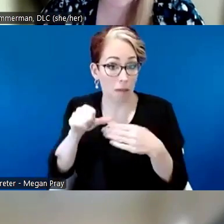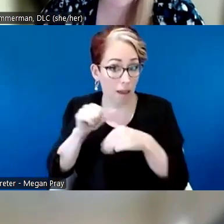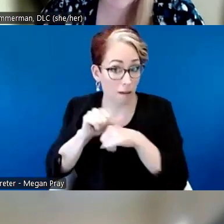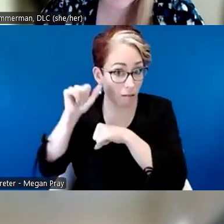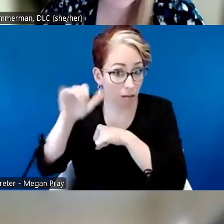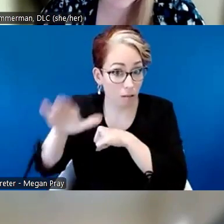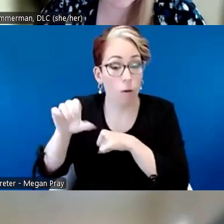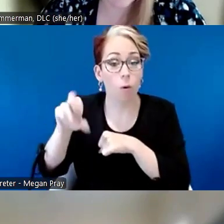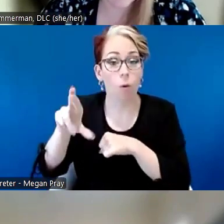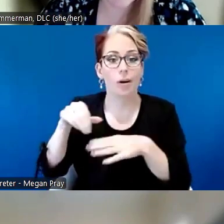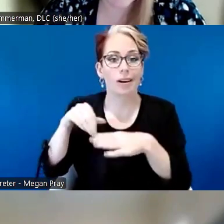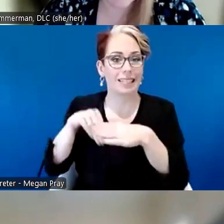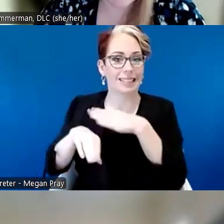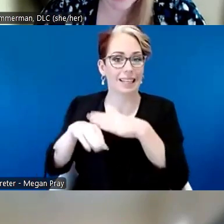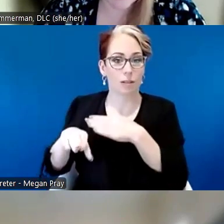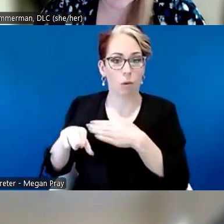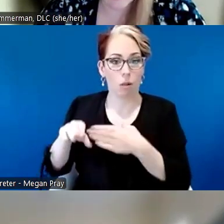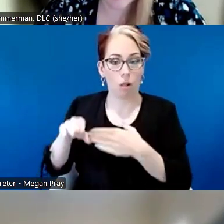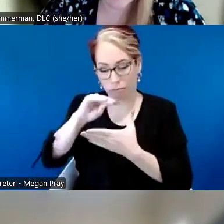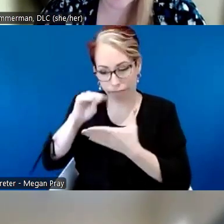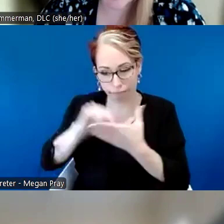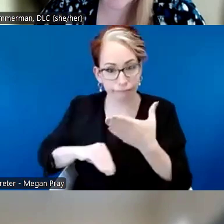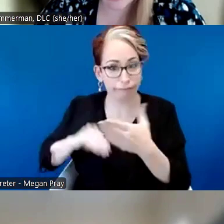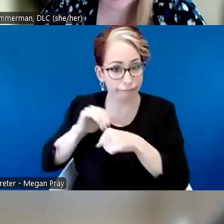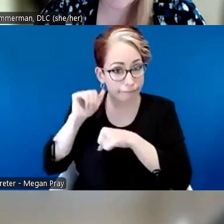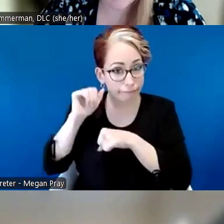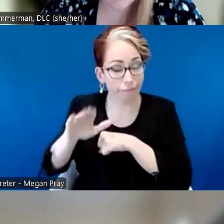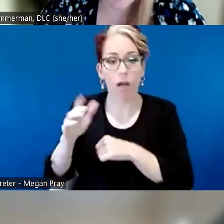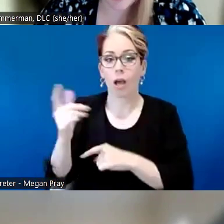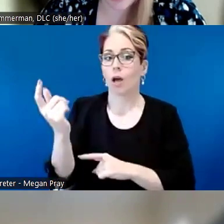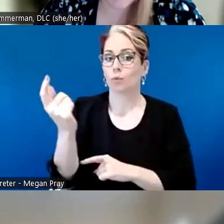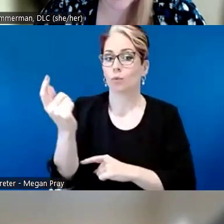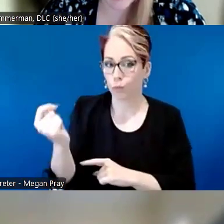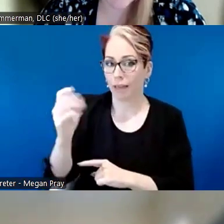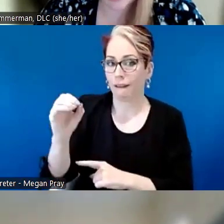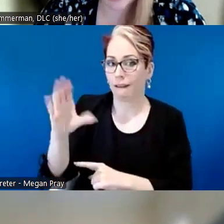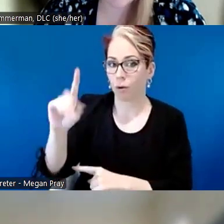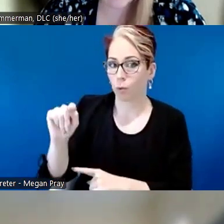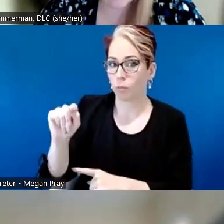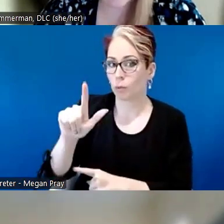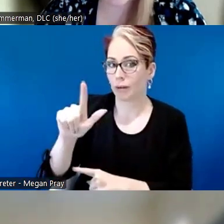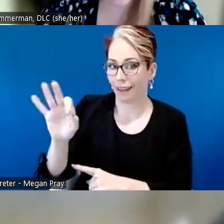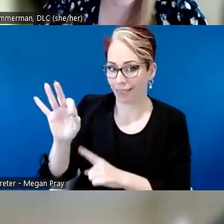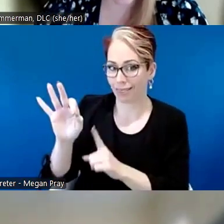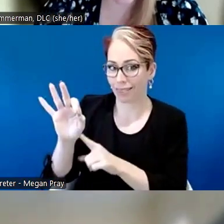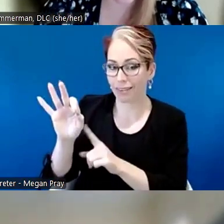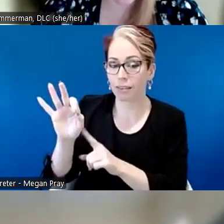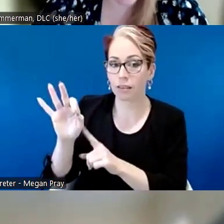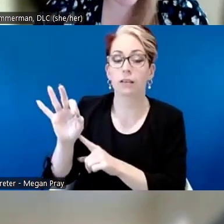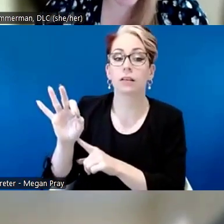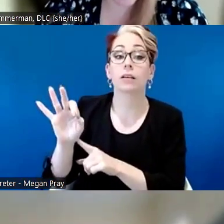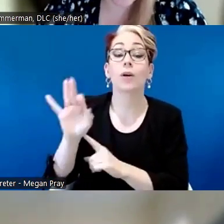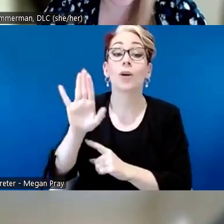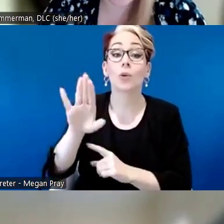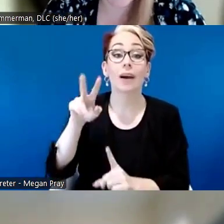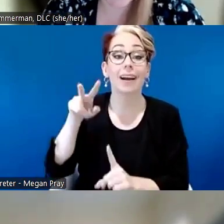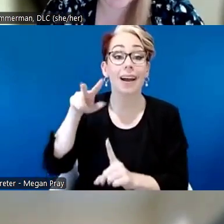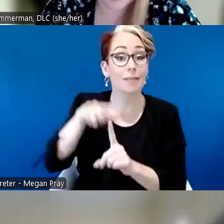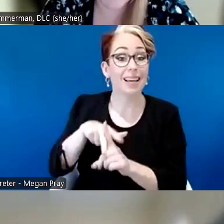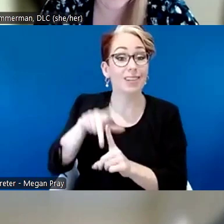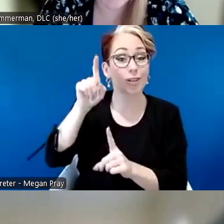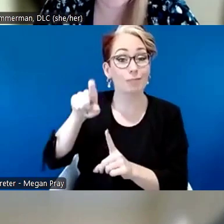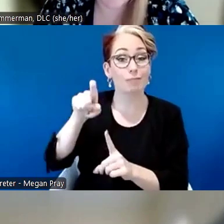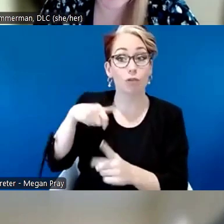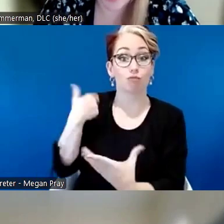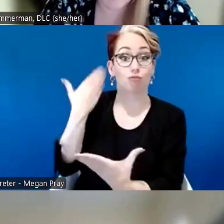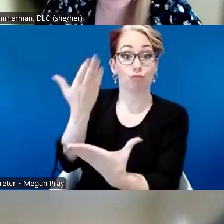accessible ballot is that Tuesday, October 29th. And your application has to actually get to your local election